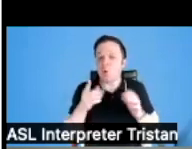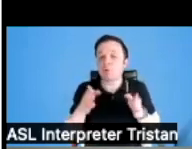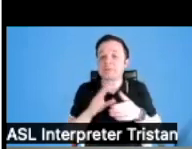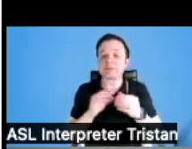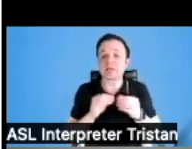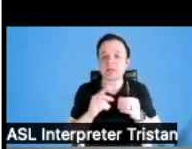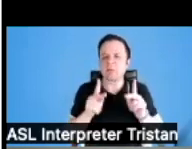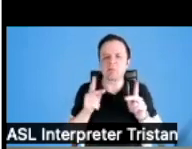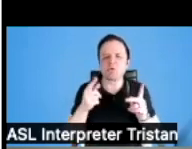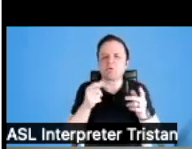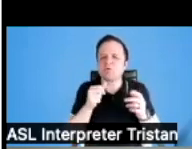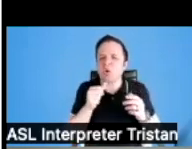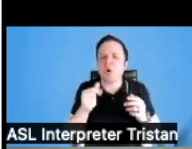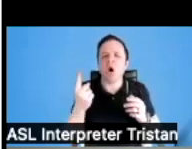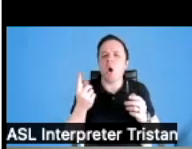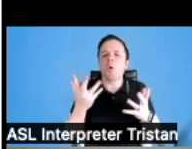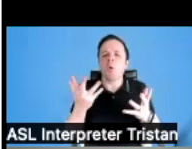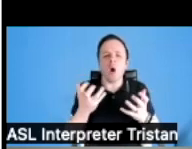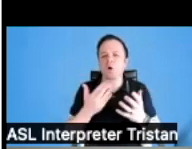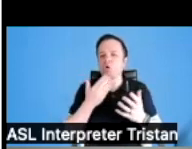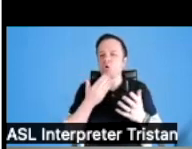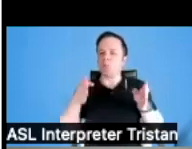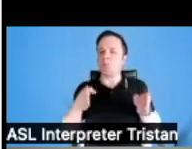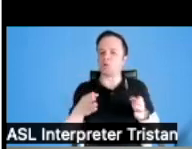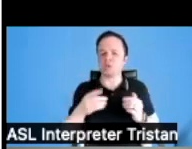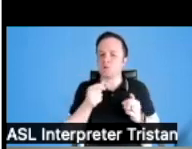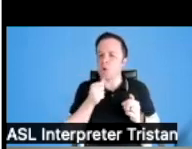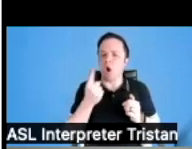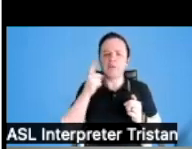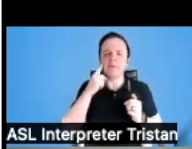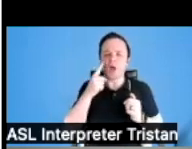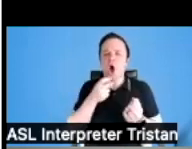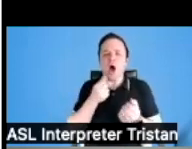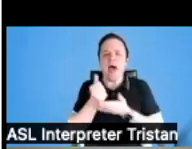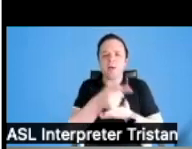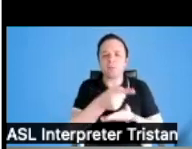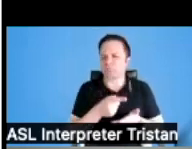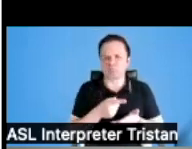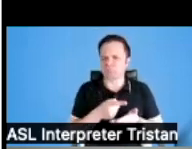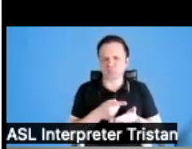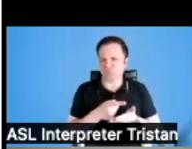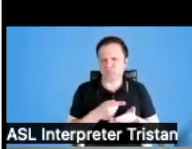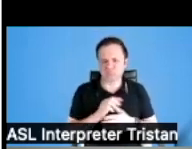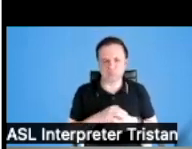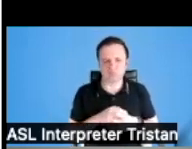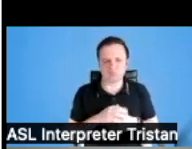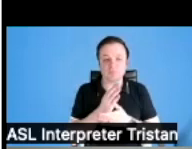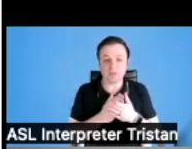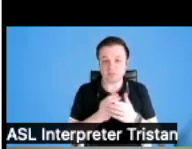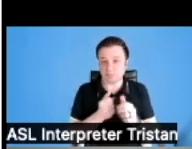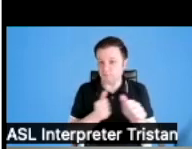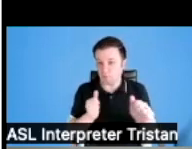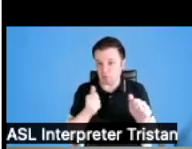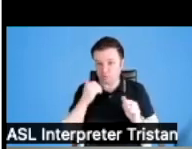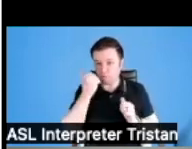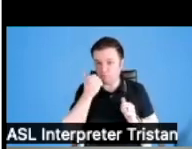always want to be a good person. They don't always have your best interests in mind. And some wanted to avoid the shame they felt,